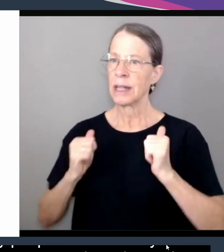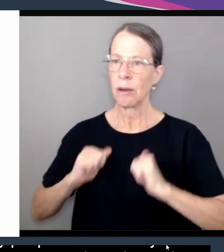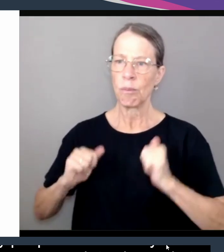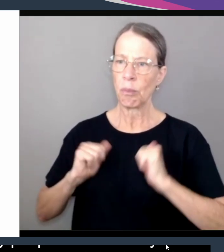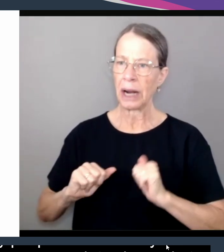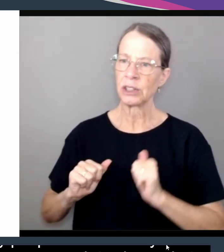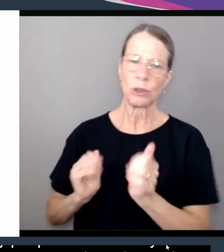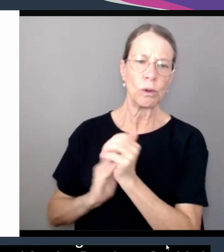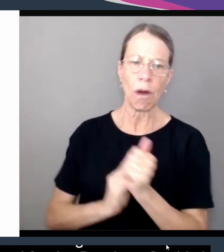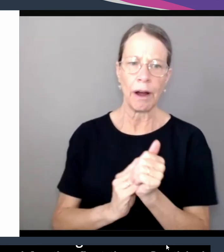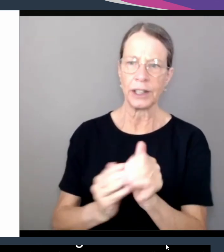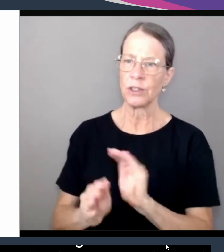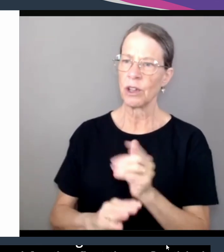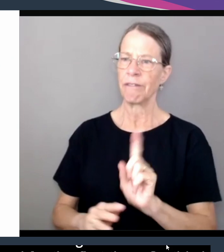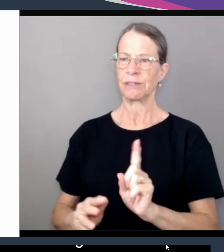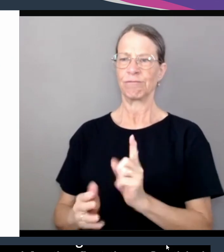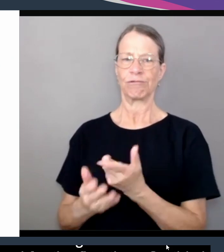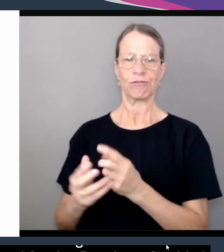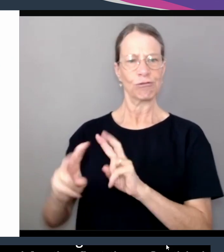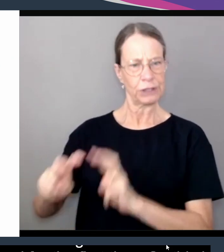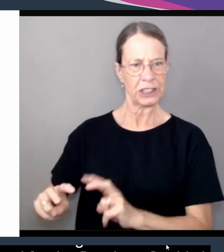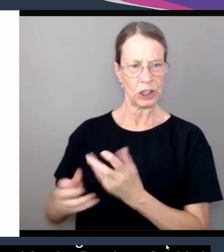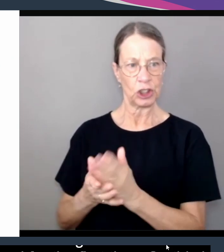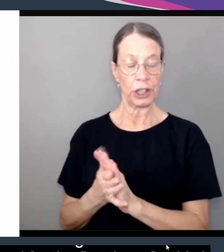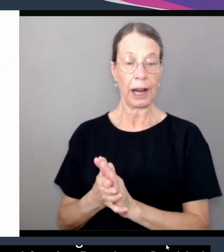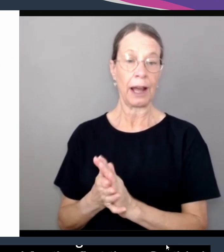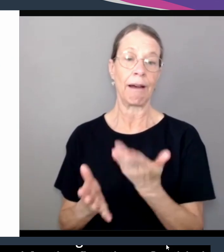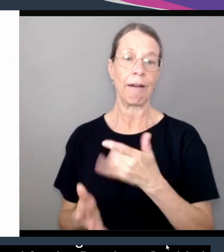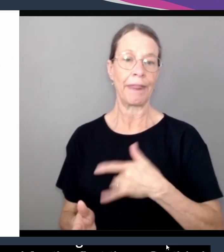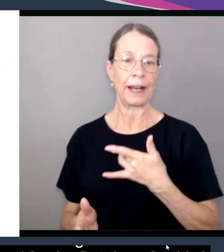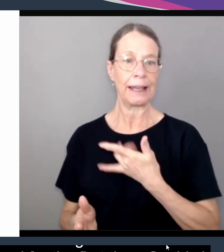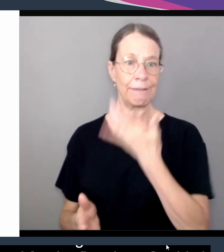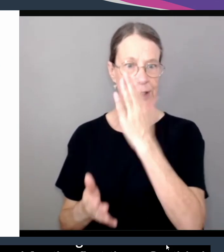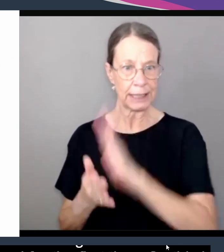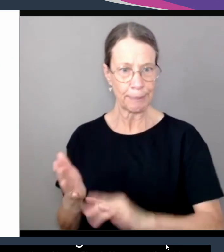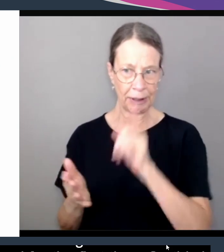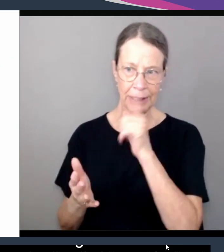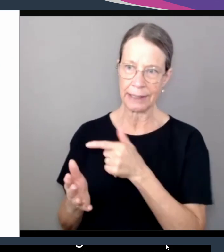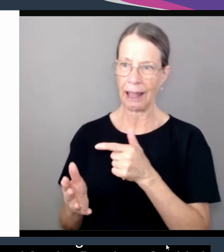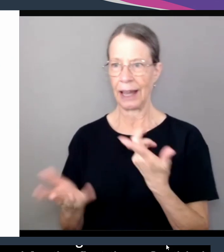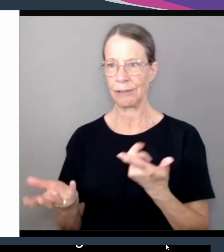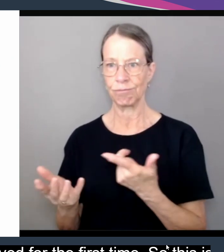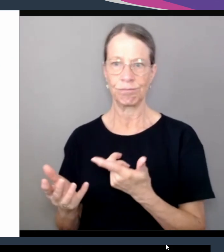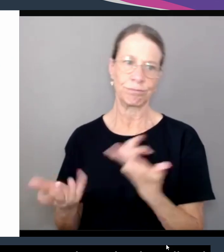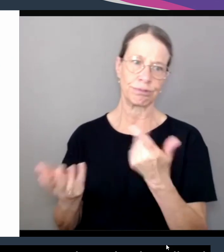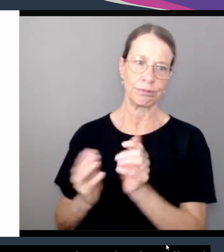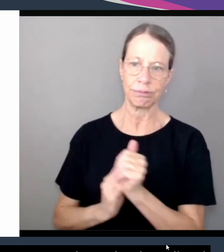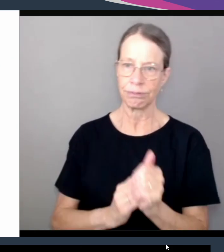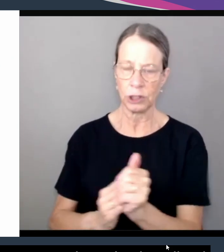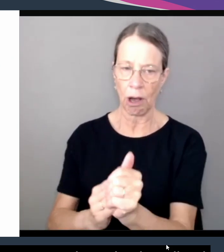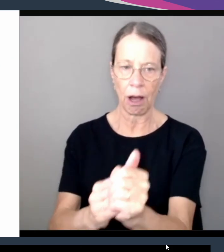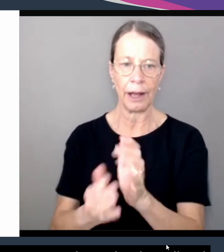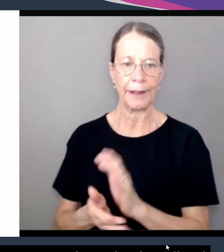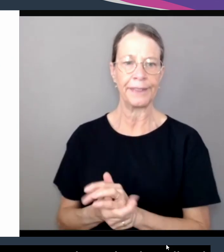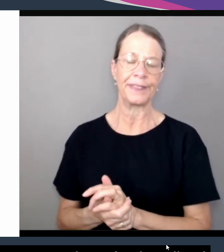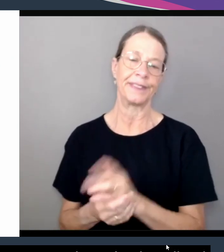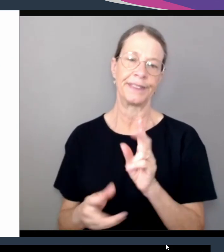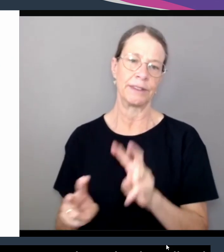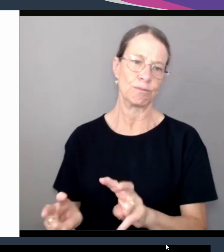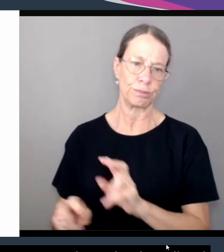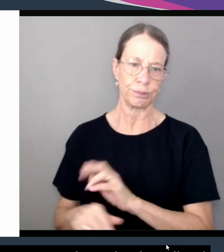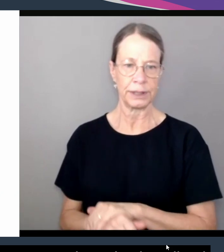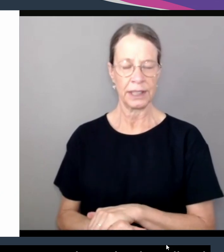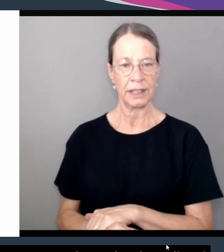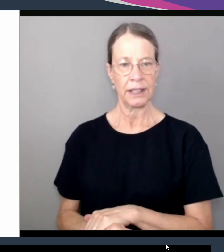experience can really shape and drive decisions, and how to help create shared context, because as researchers, we have lots to learn from our